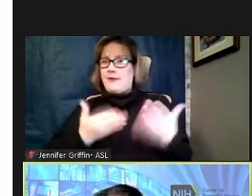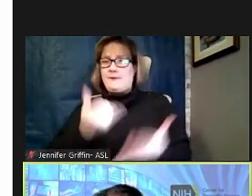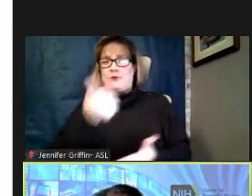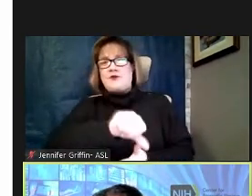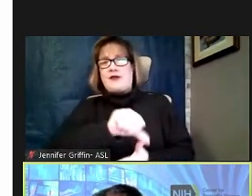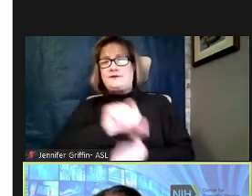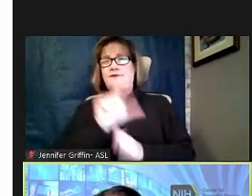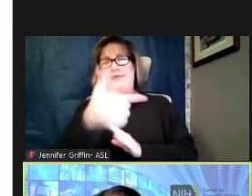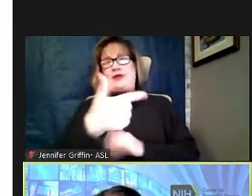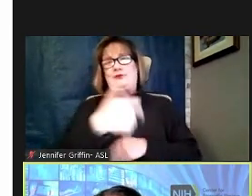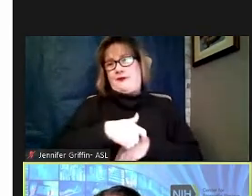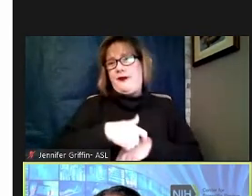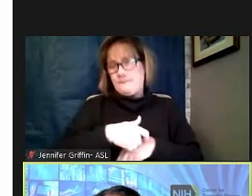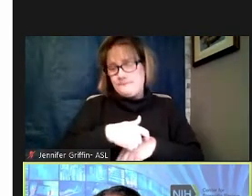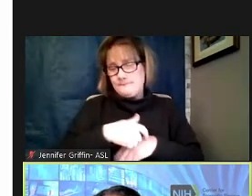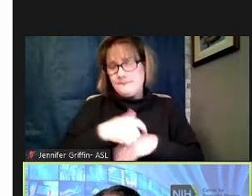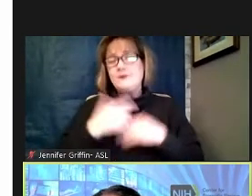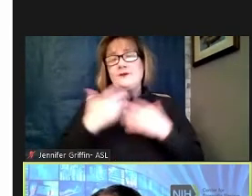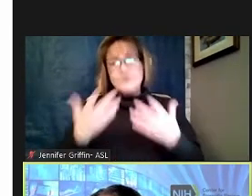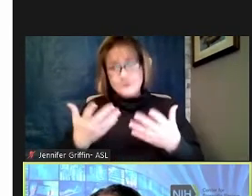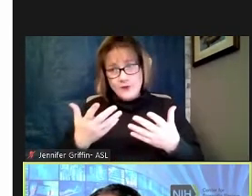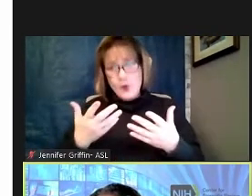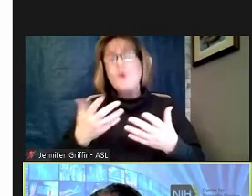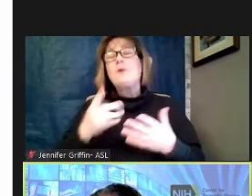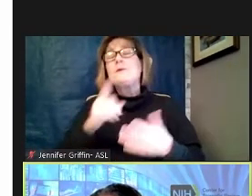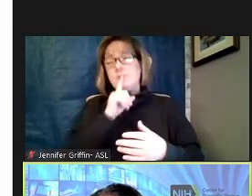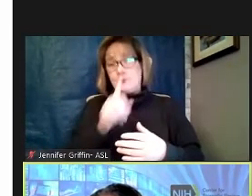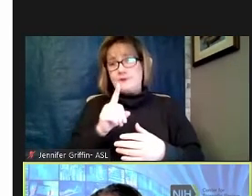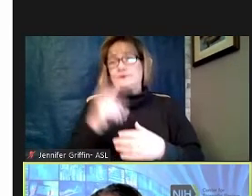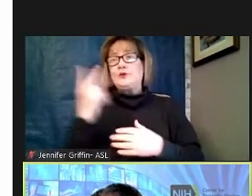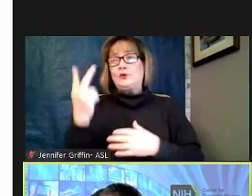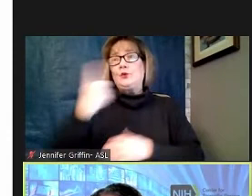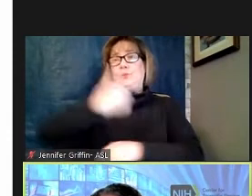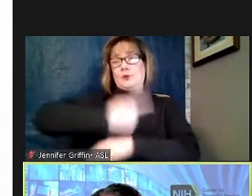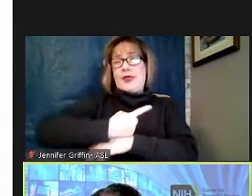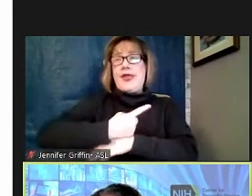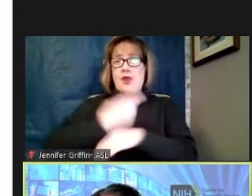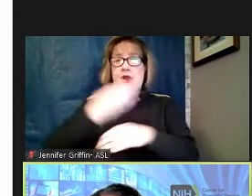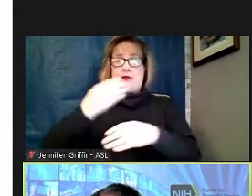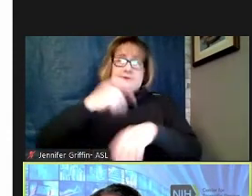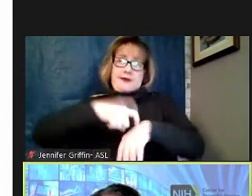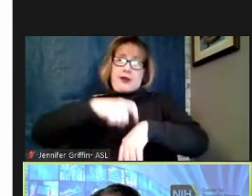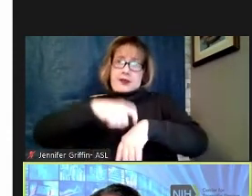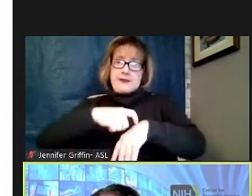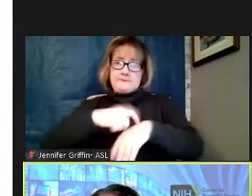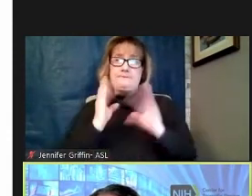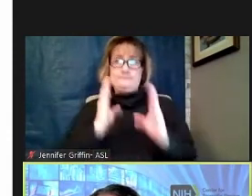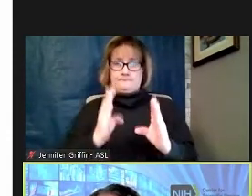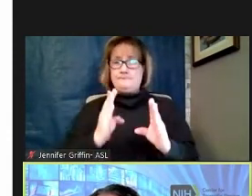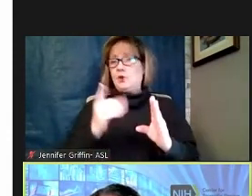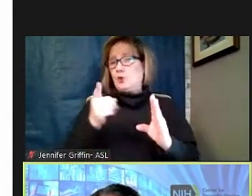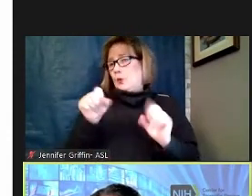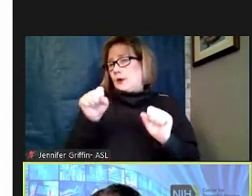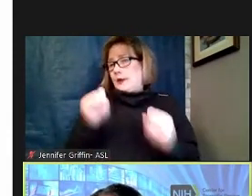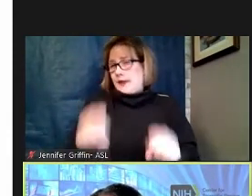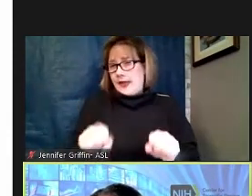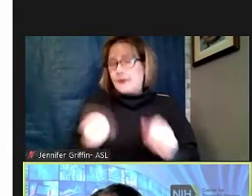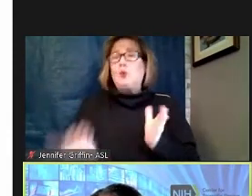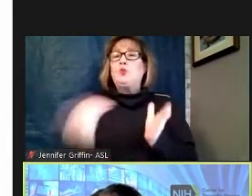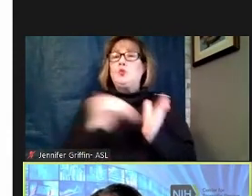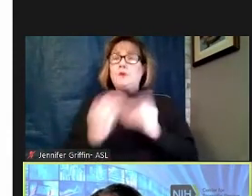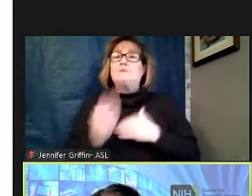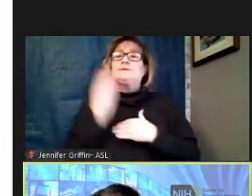later point. So although there is a 2-day viewing window during which you can resubmit